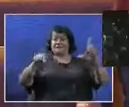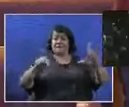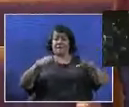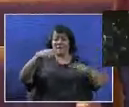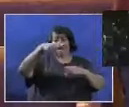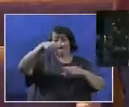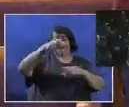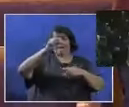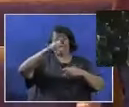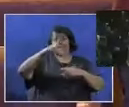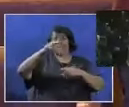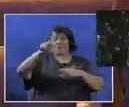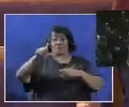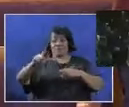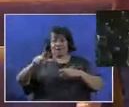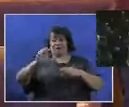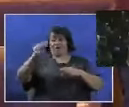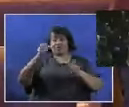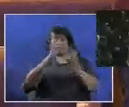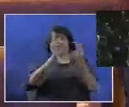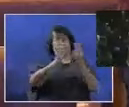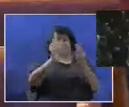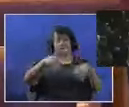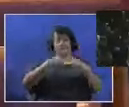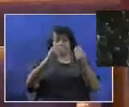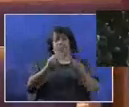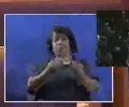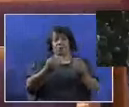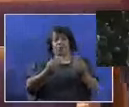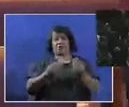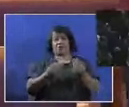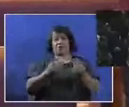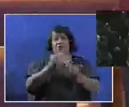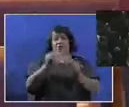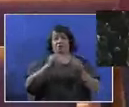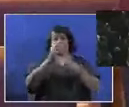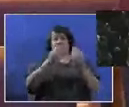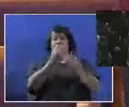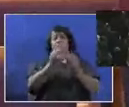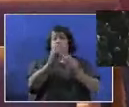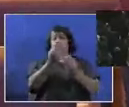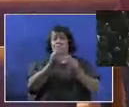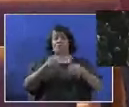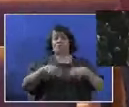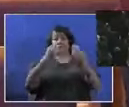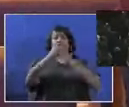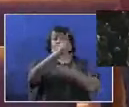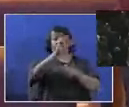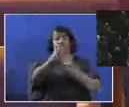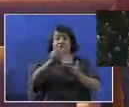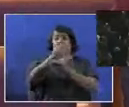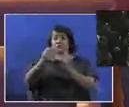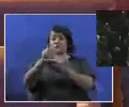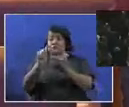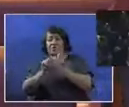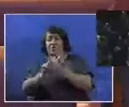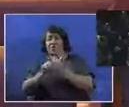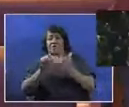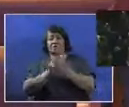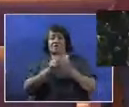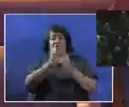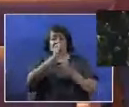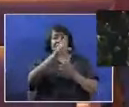is also an option for a convenient way to give. PayPal, we use it for day-to-day purchases. You can use it to give your tithes and offerings. Just